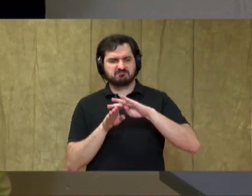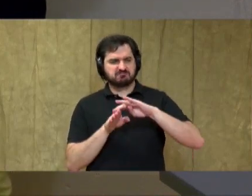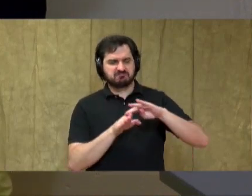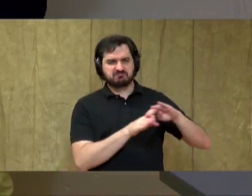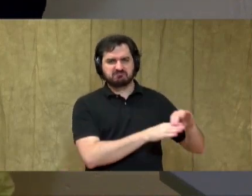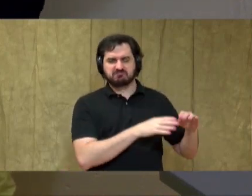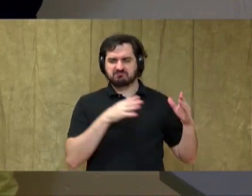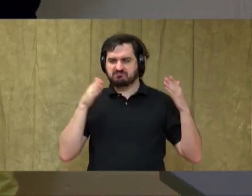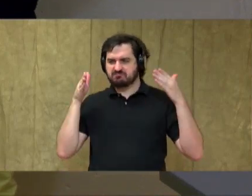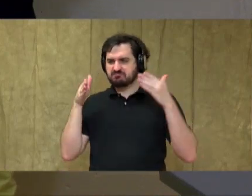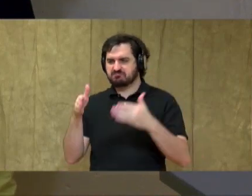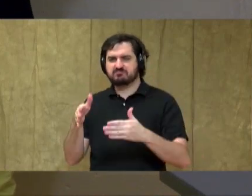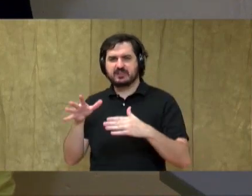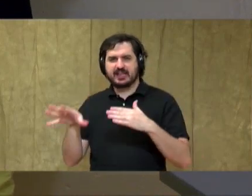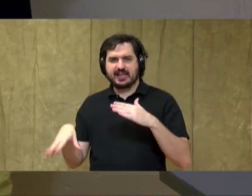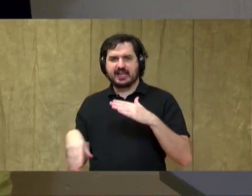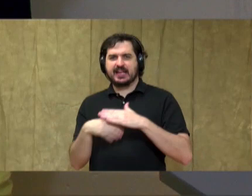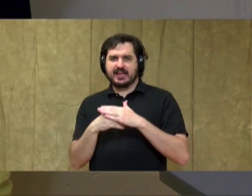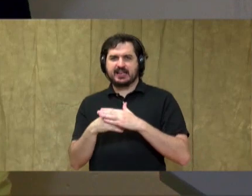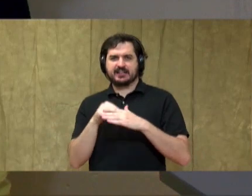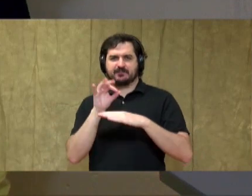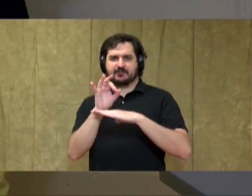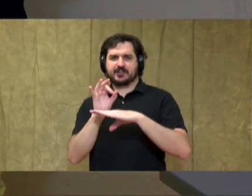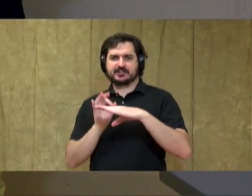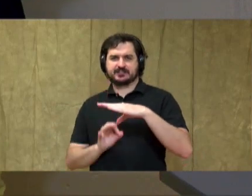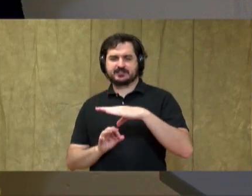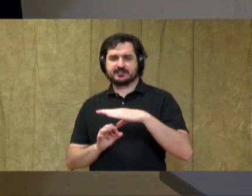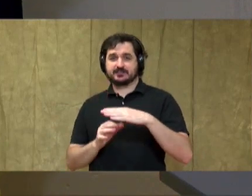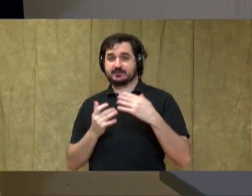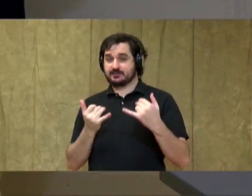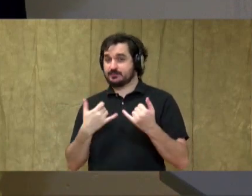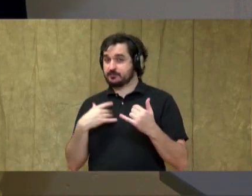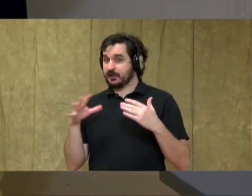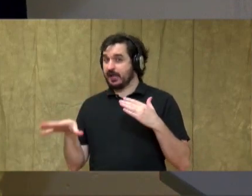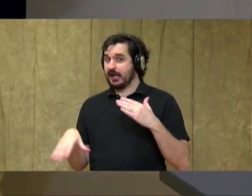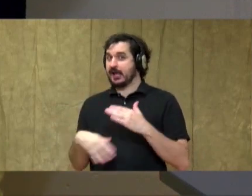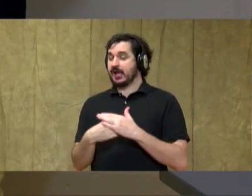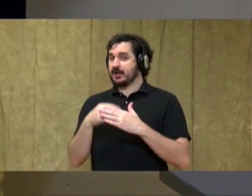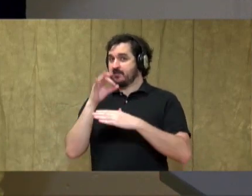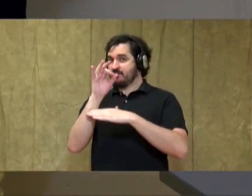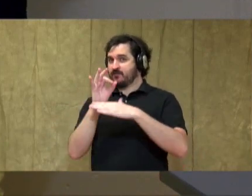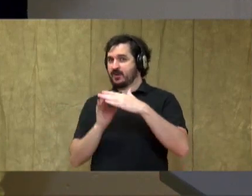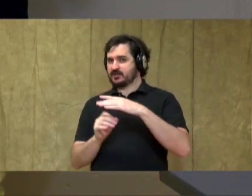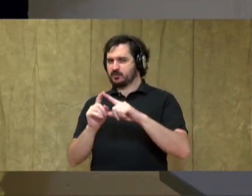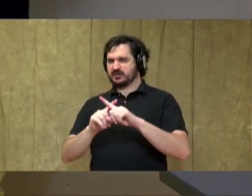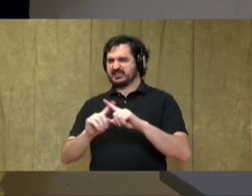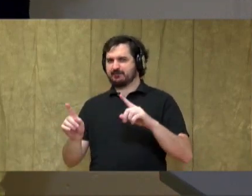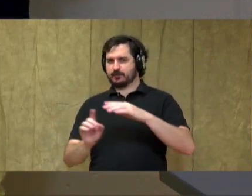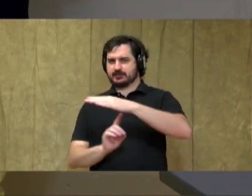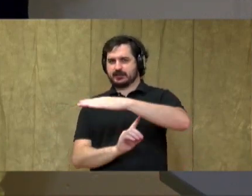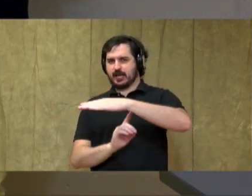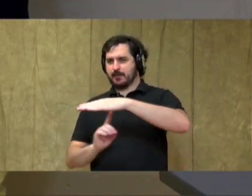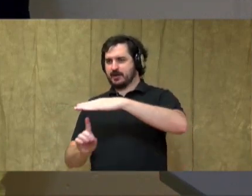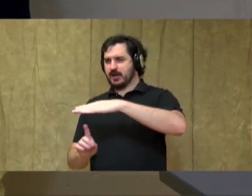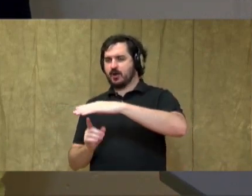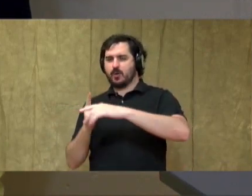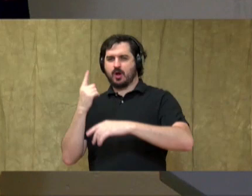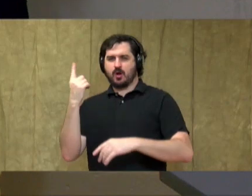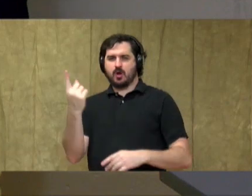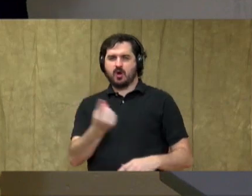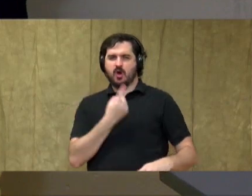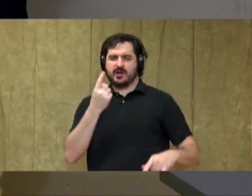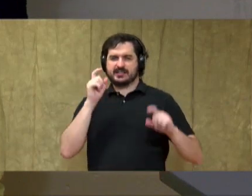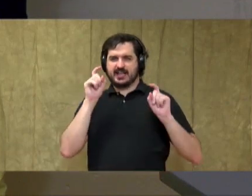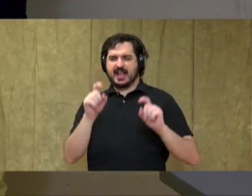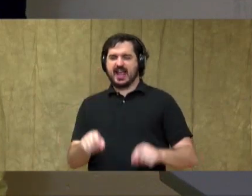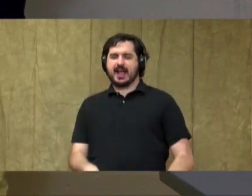them. So when we're adding fractions with different denominators, we always have to convert them to have the